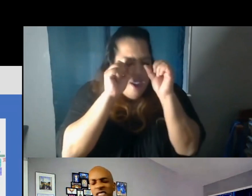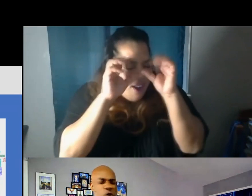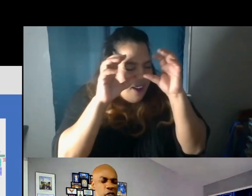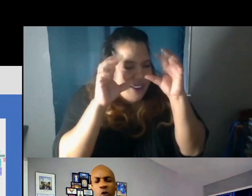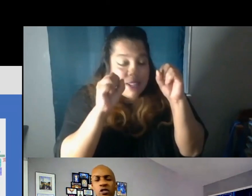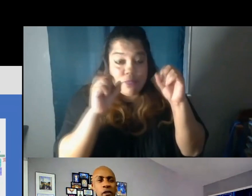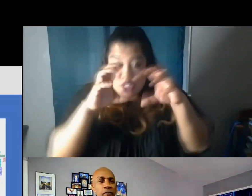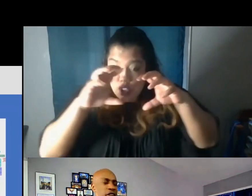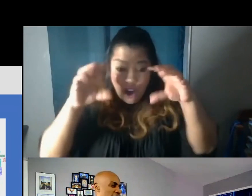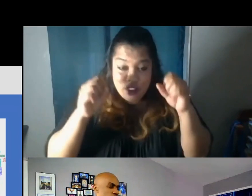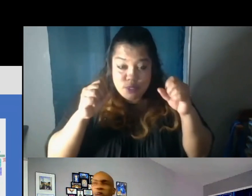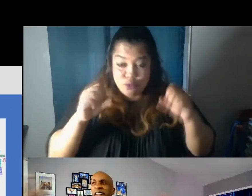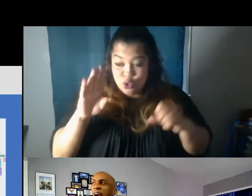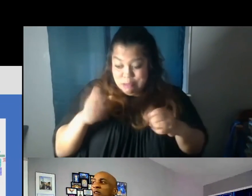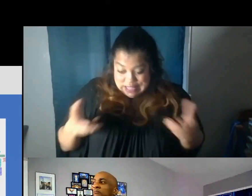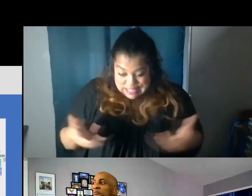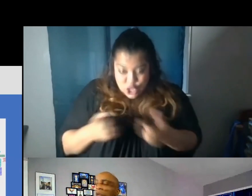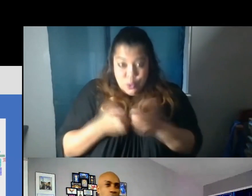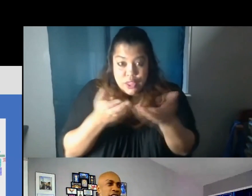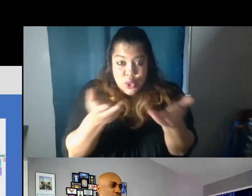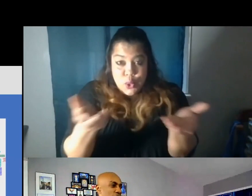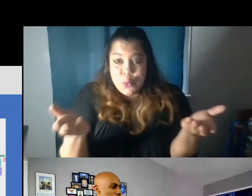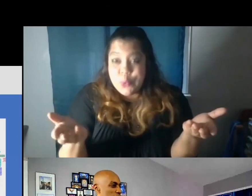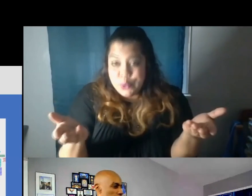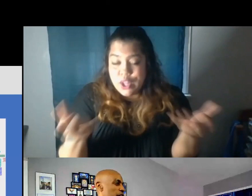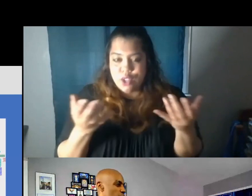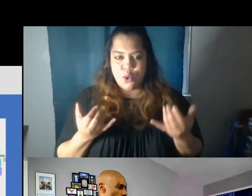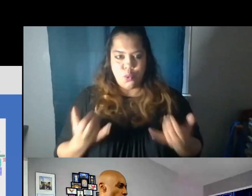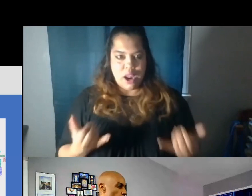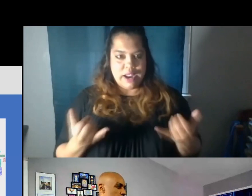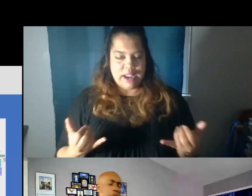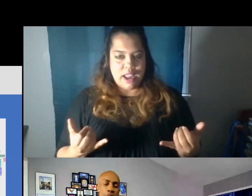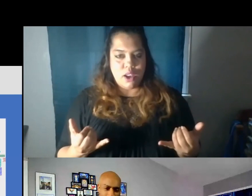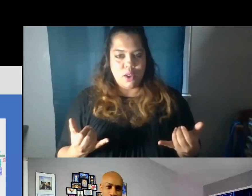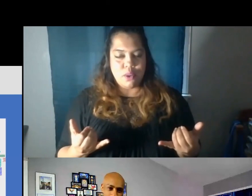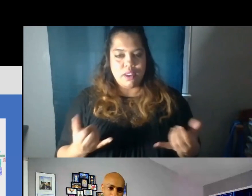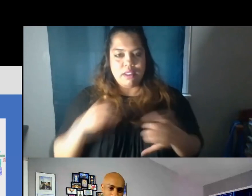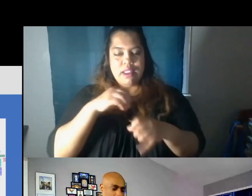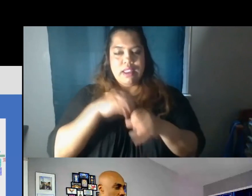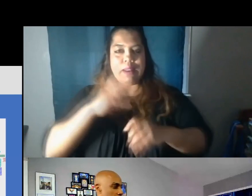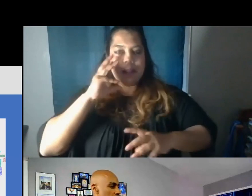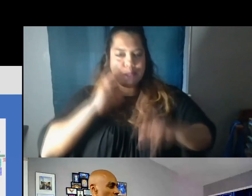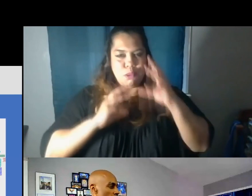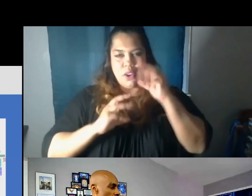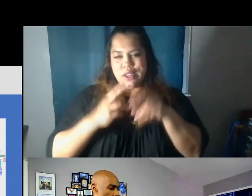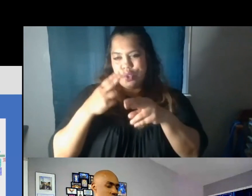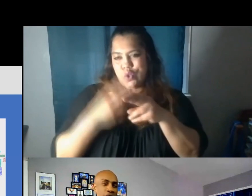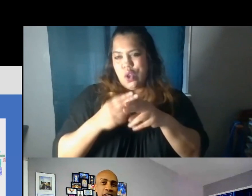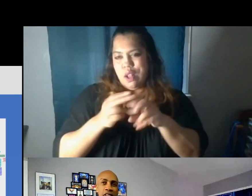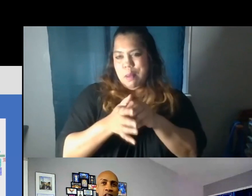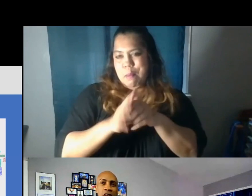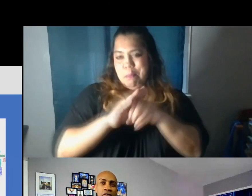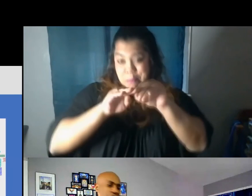be with you folks. Like right now, we're in this experience called pandemic, where